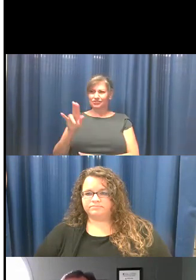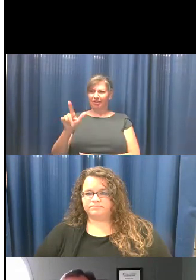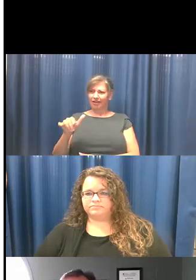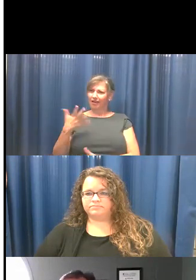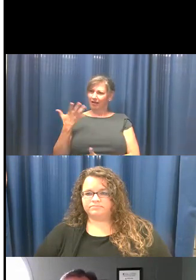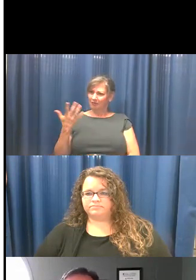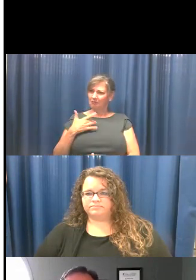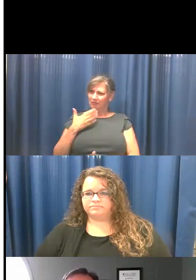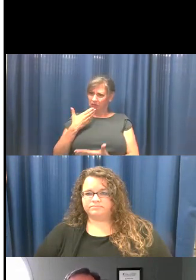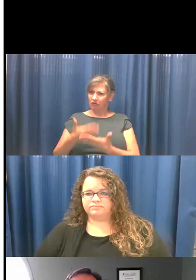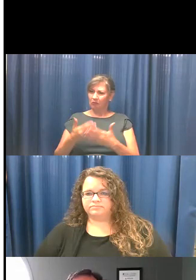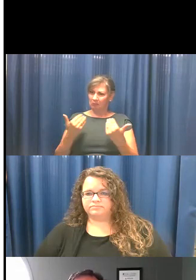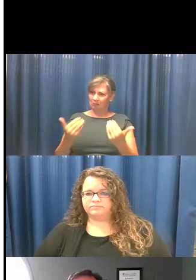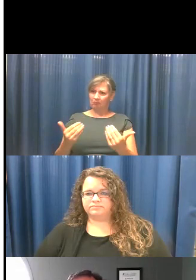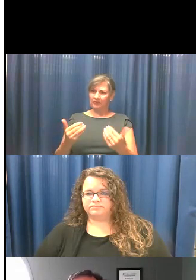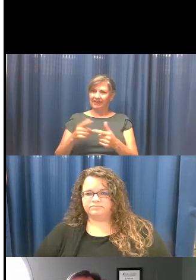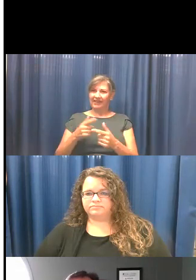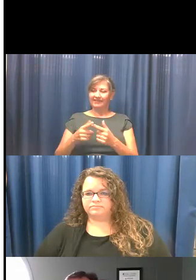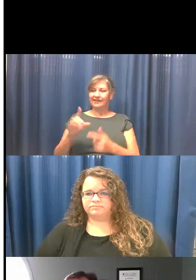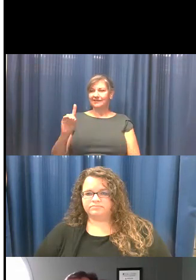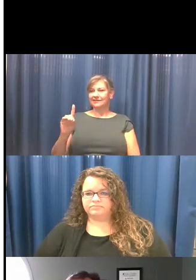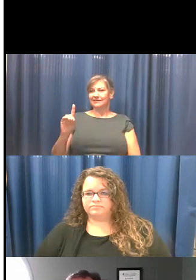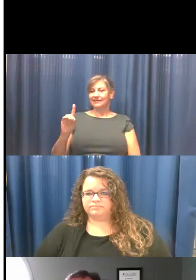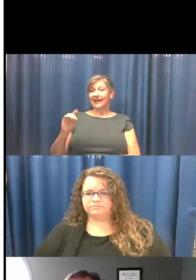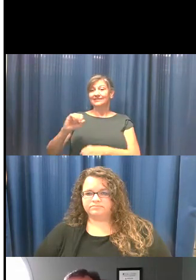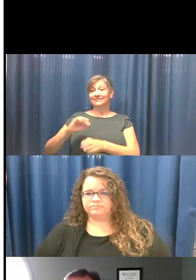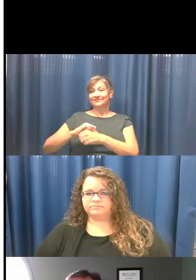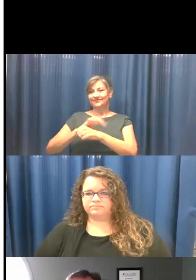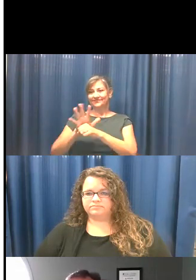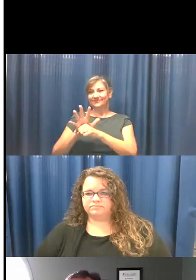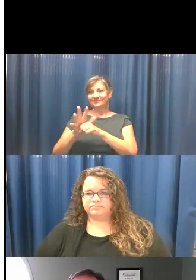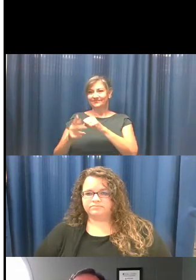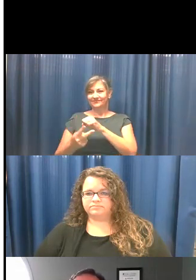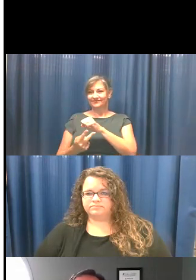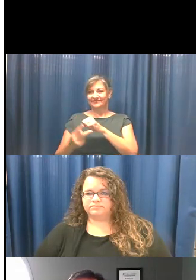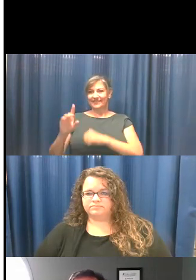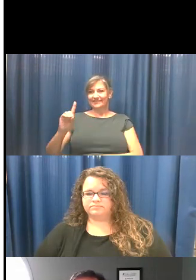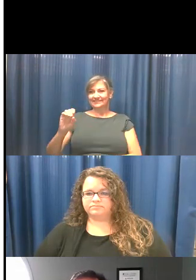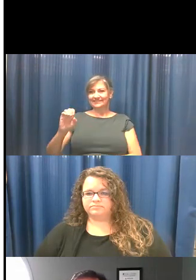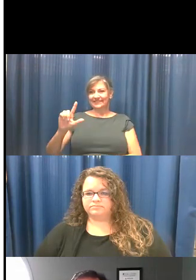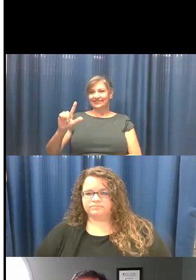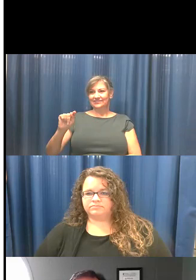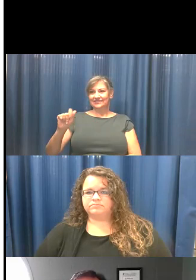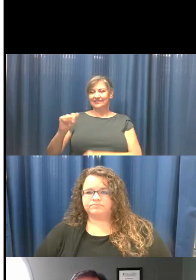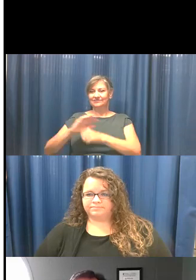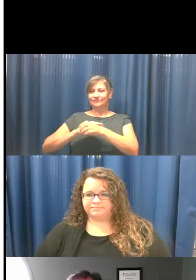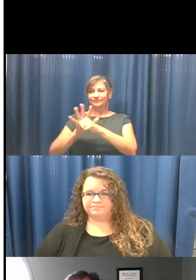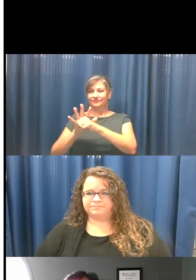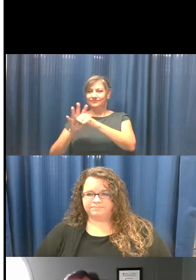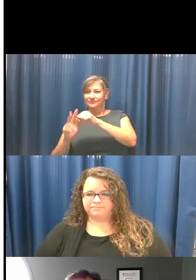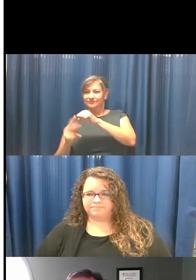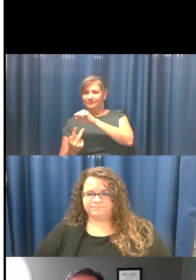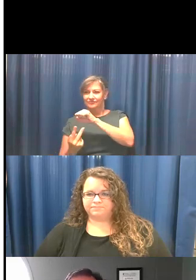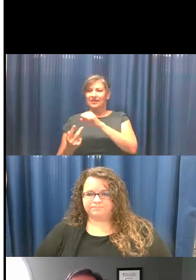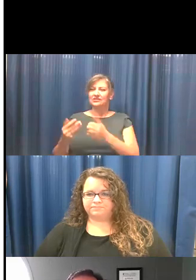And suddenly this Delta variant became a growing news story from around the world.